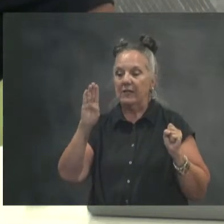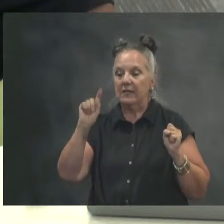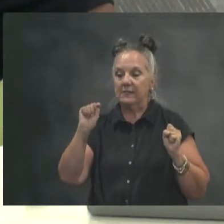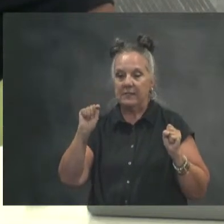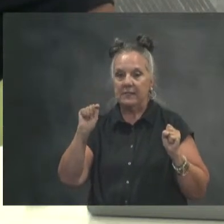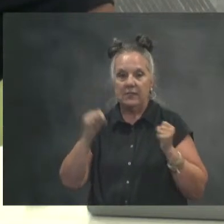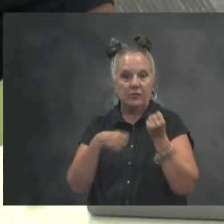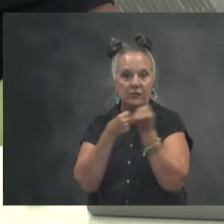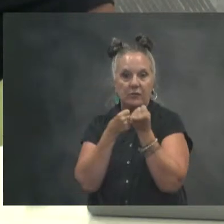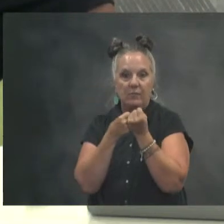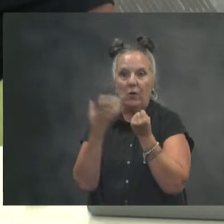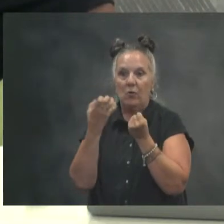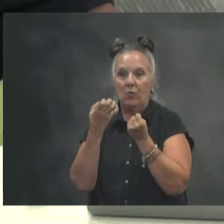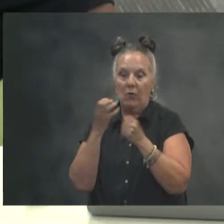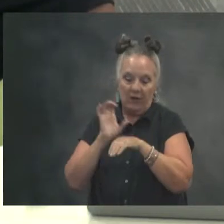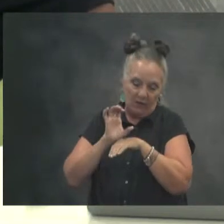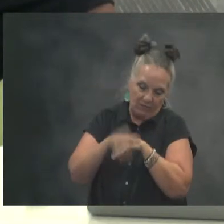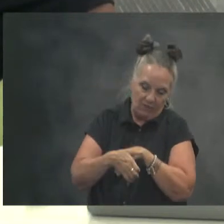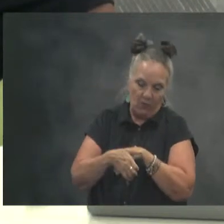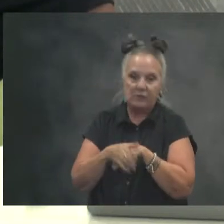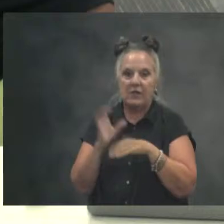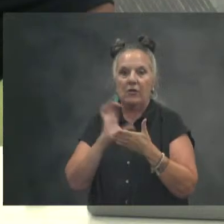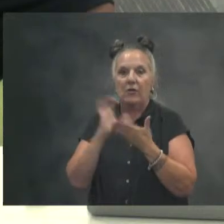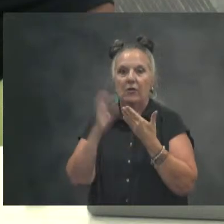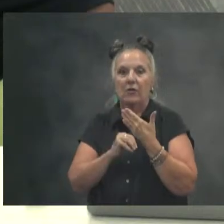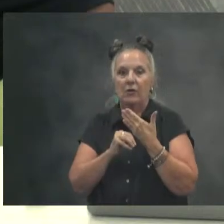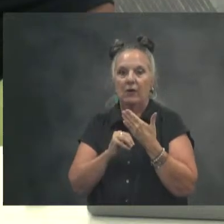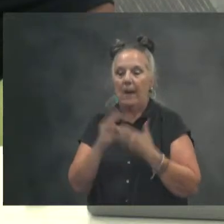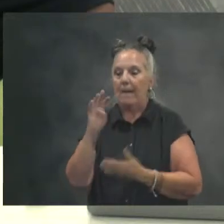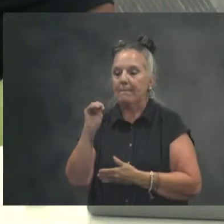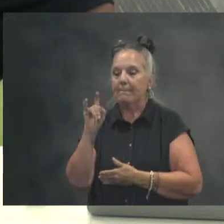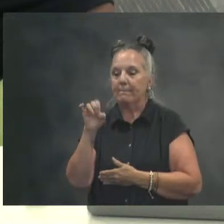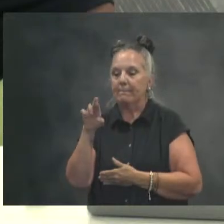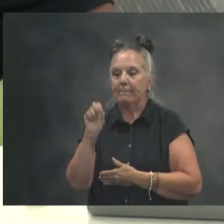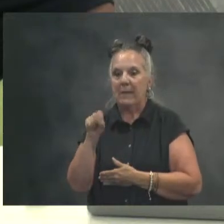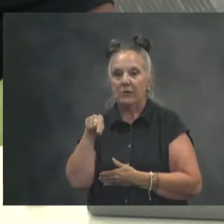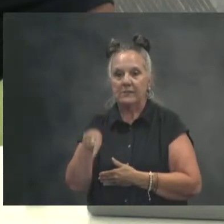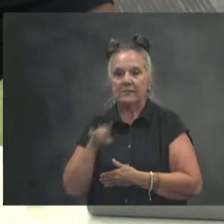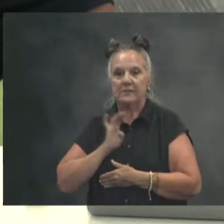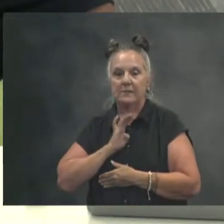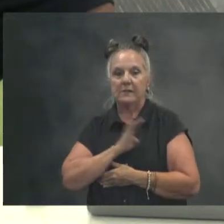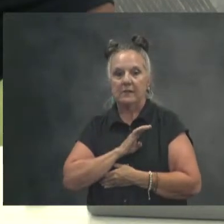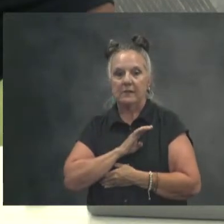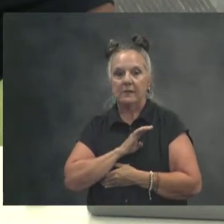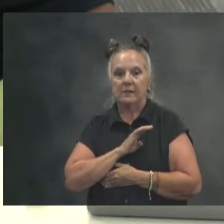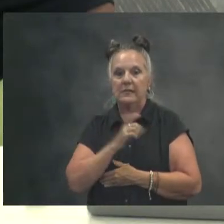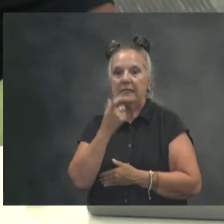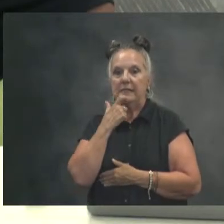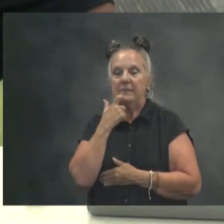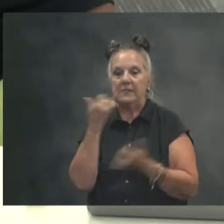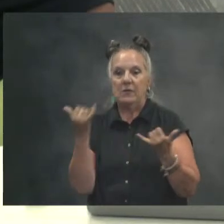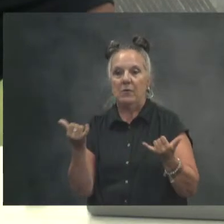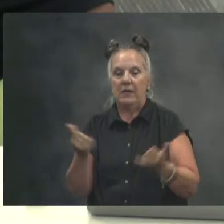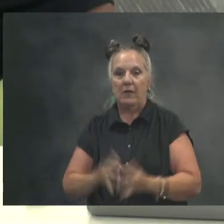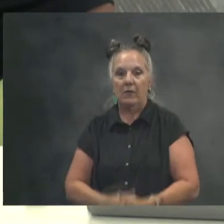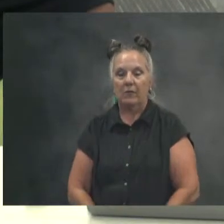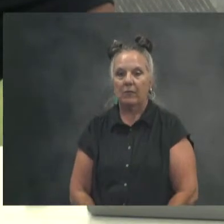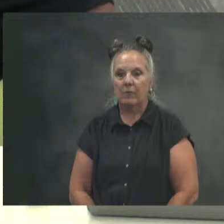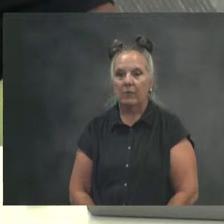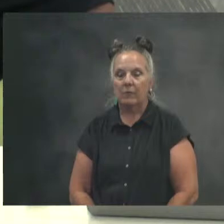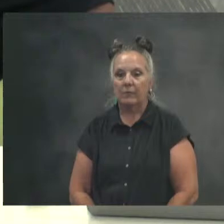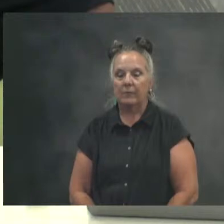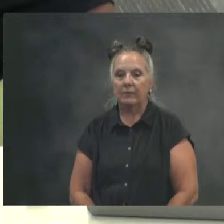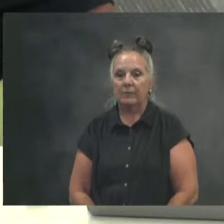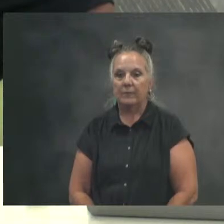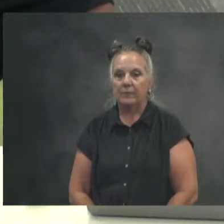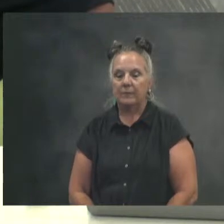want to ram that curriculum down the throats of minors on this board? Let it be said right now.